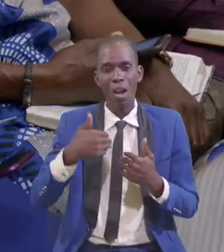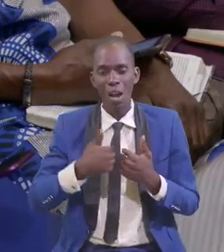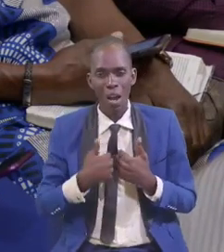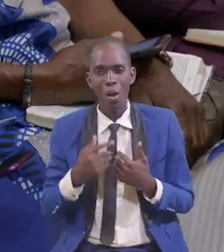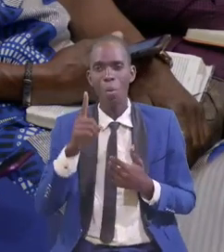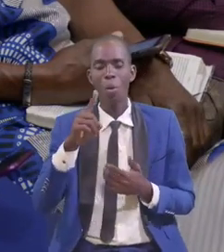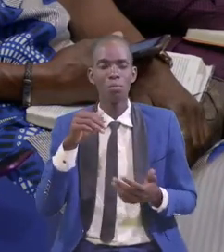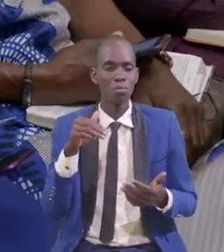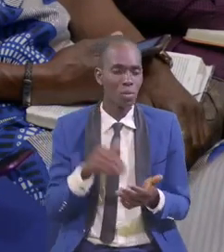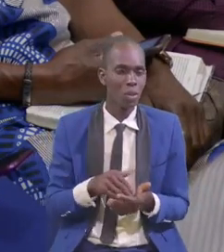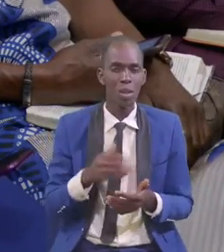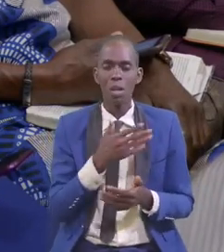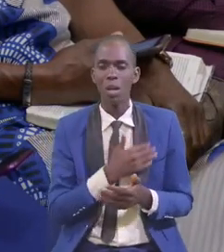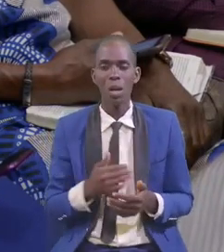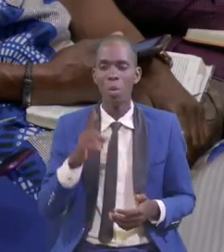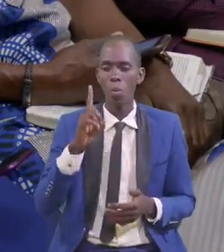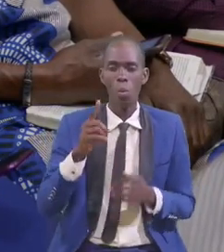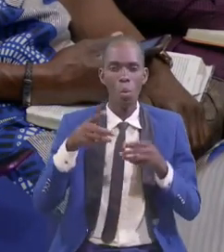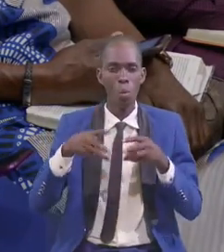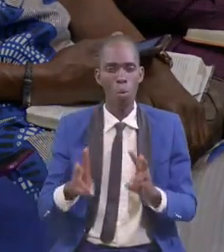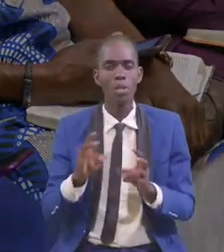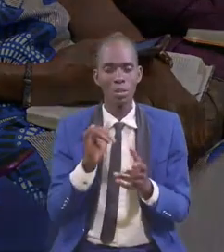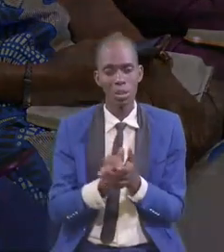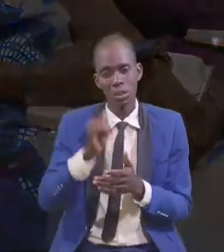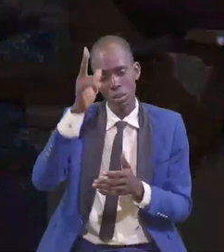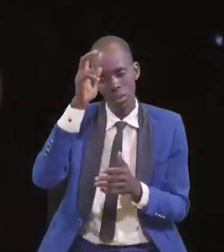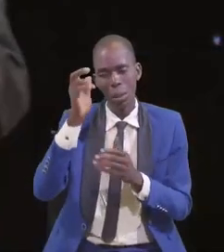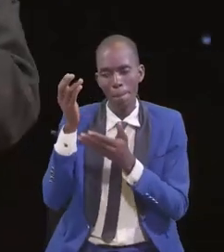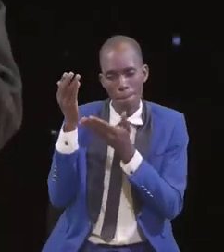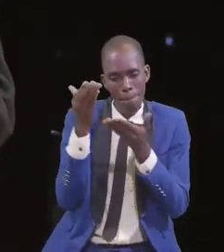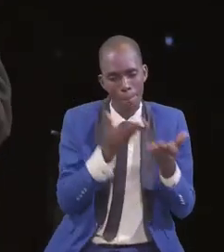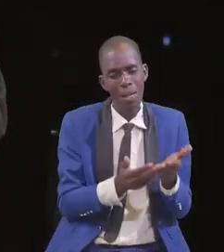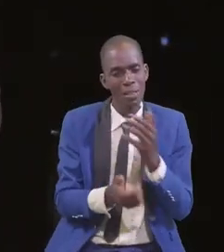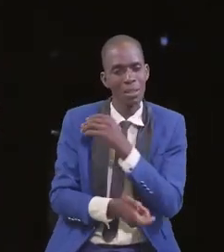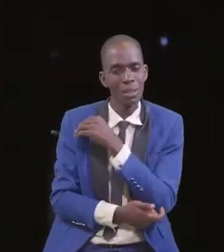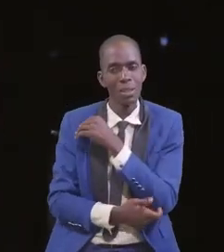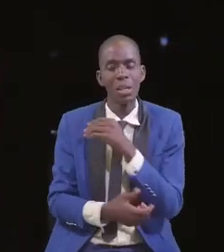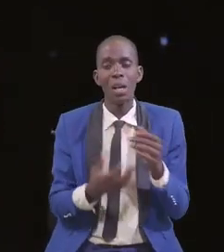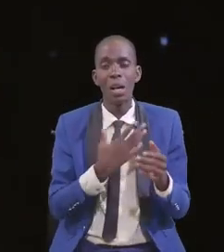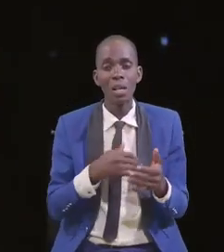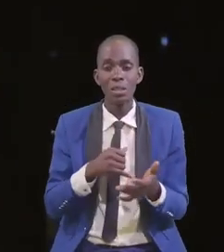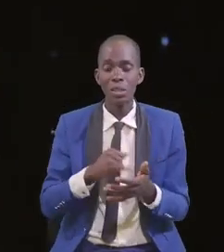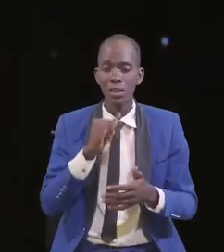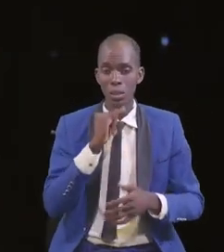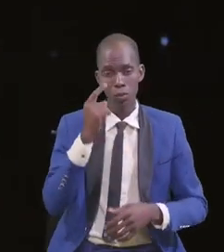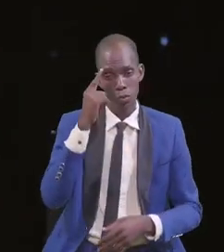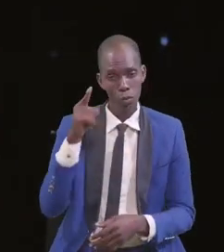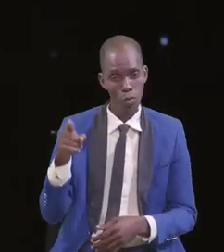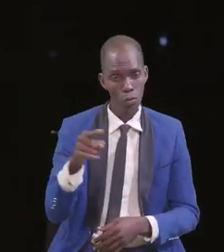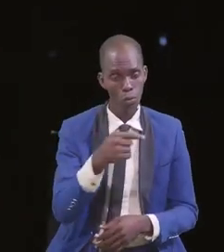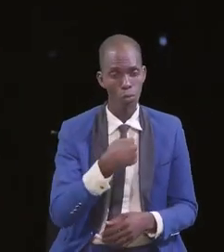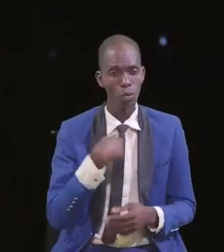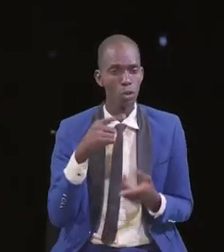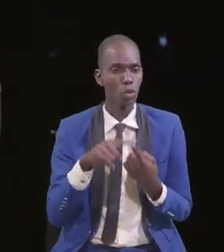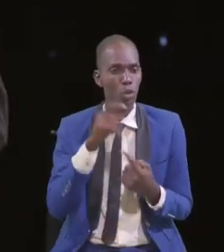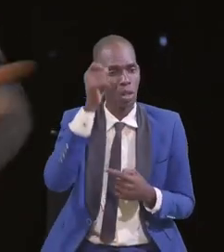1,001 ways in which he brings temptation. And it is ours to understand that the